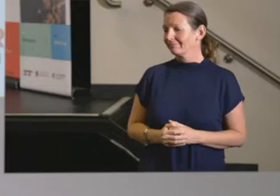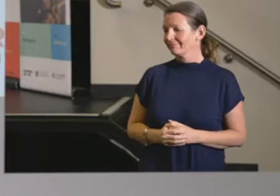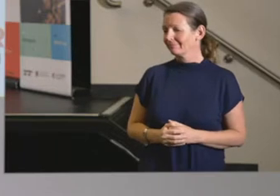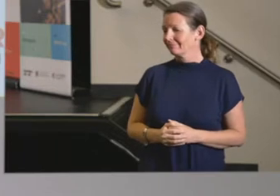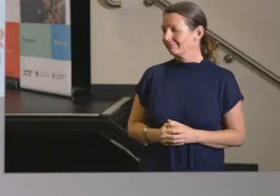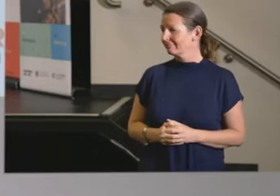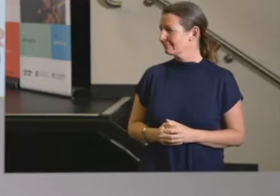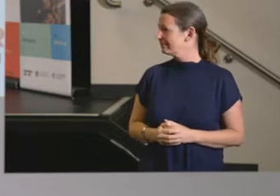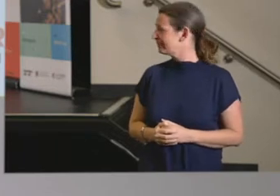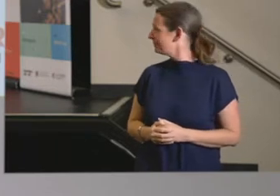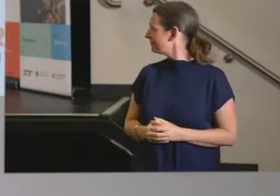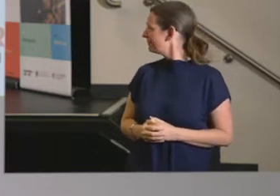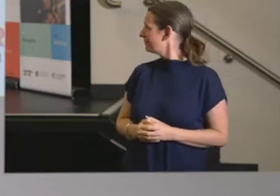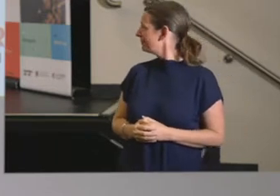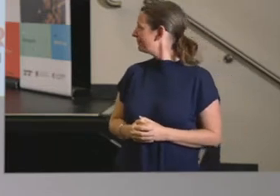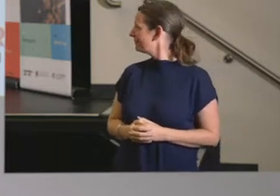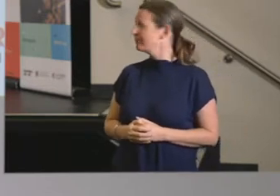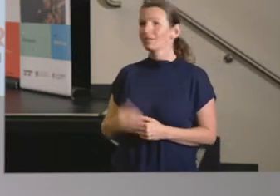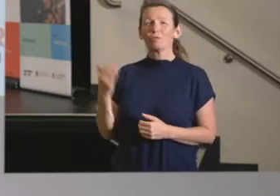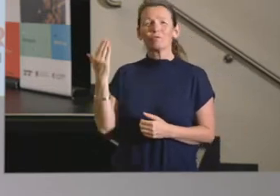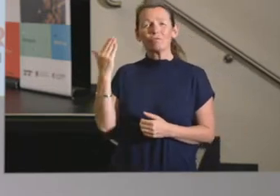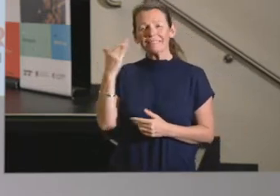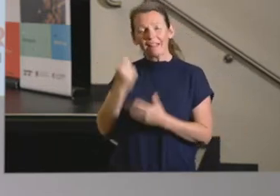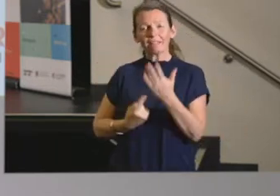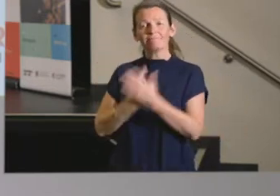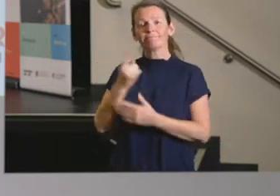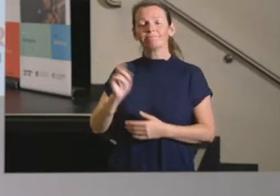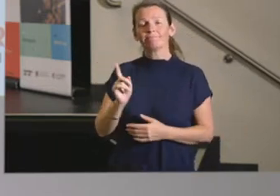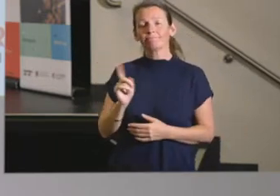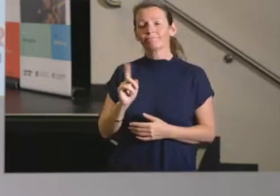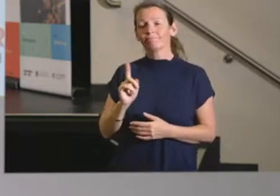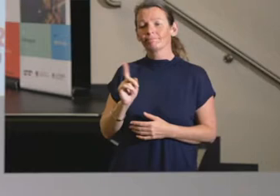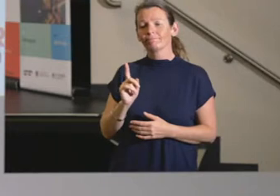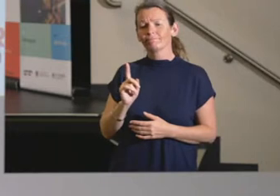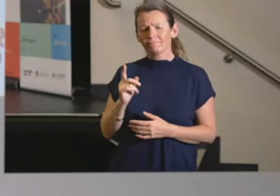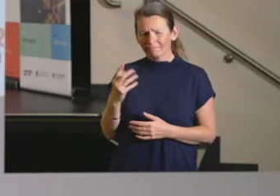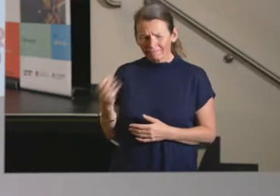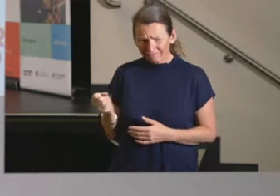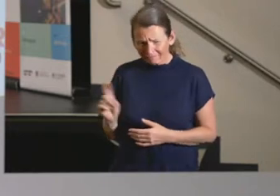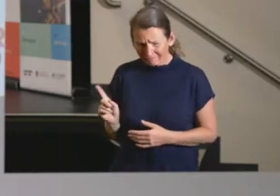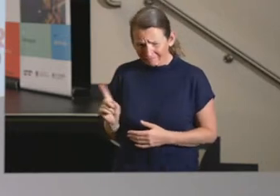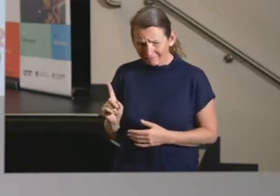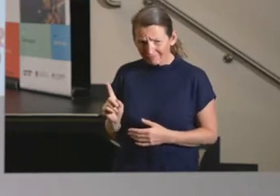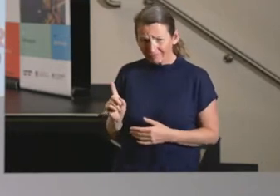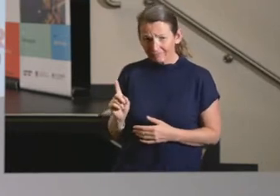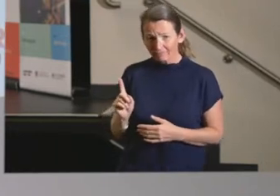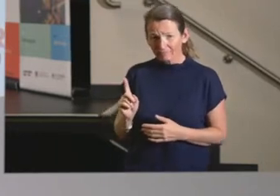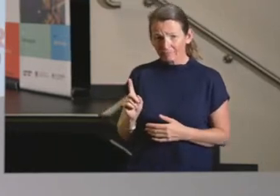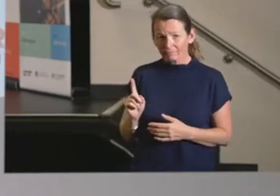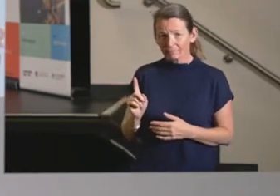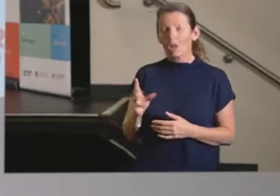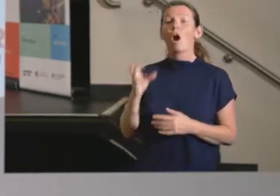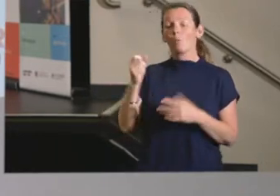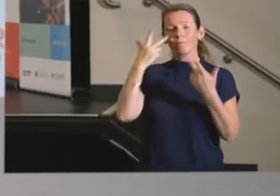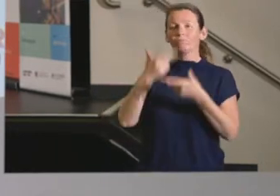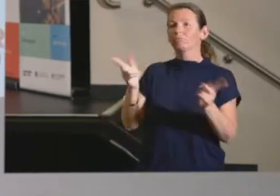And just very recently, also, we've been exposed to the outside world. I'm a Highlander. I come from the